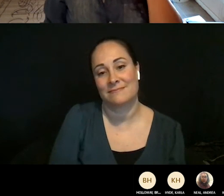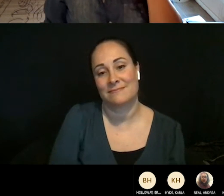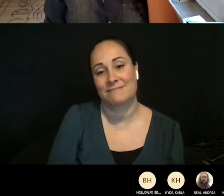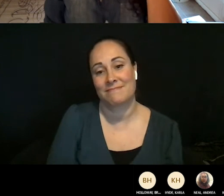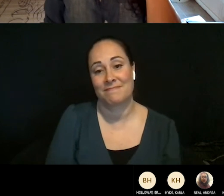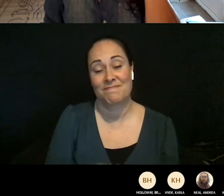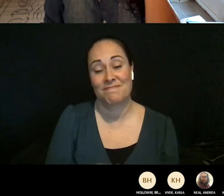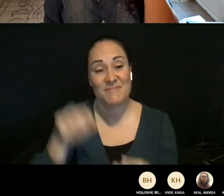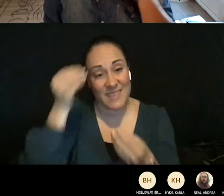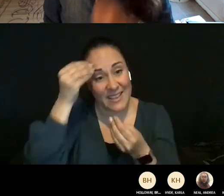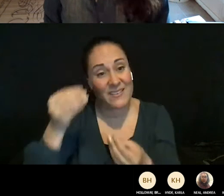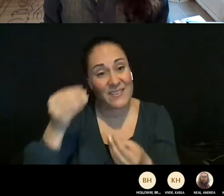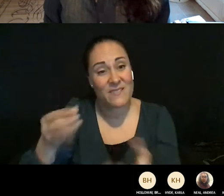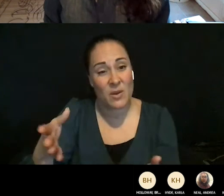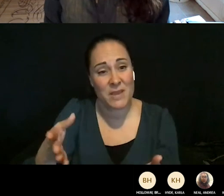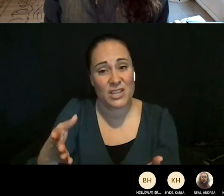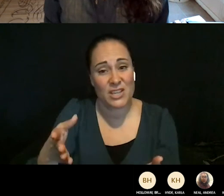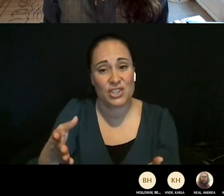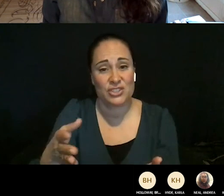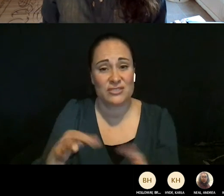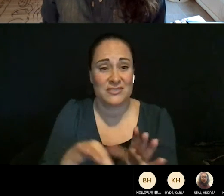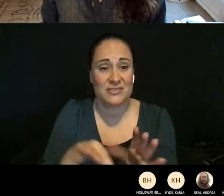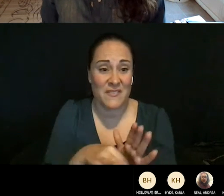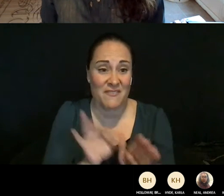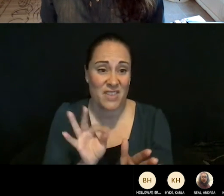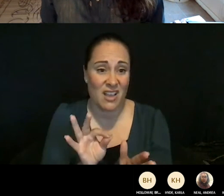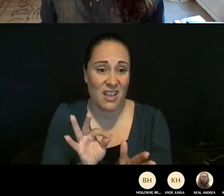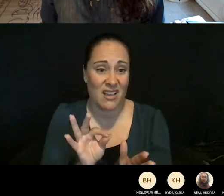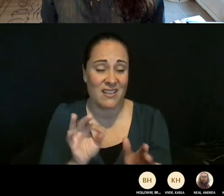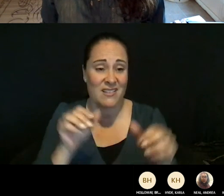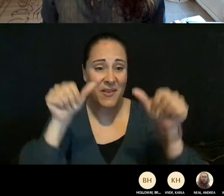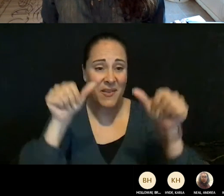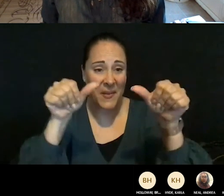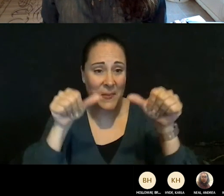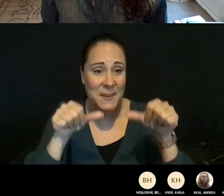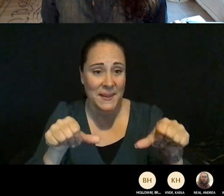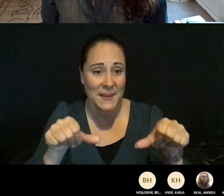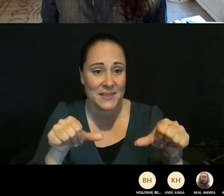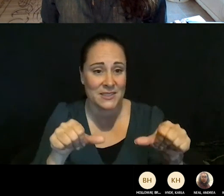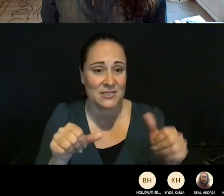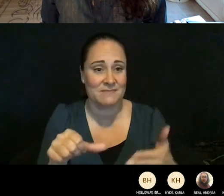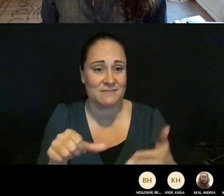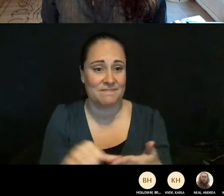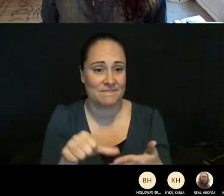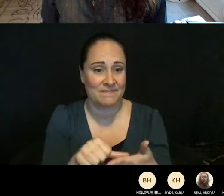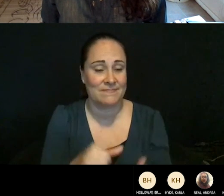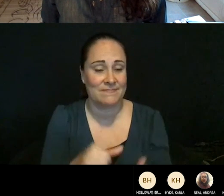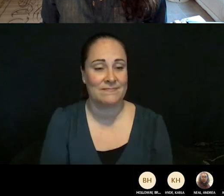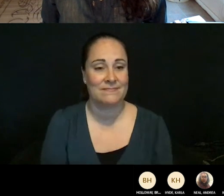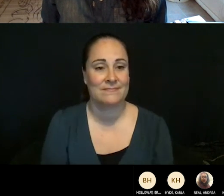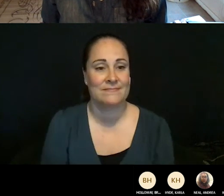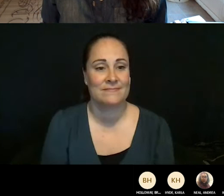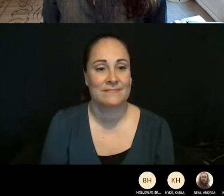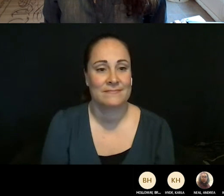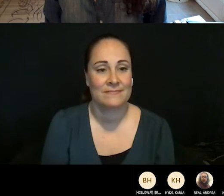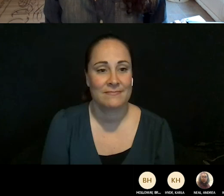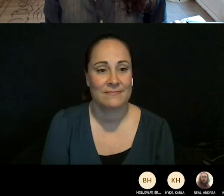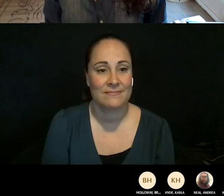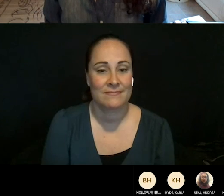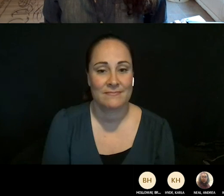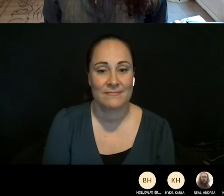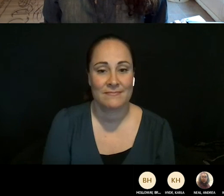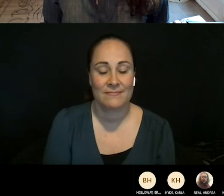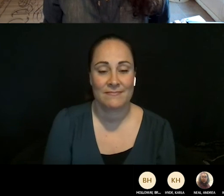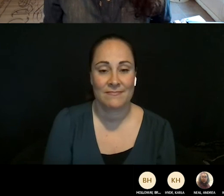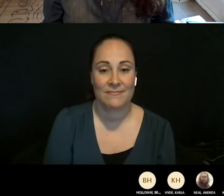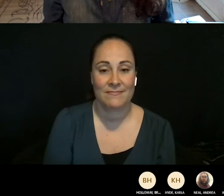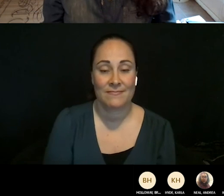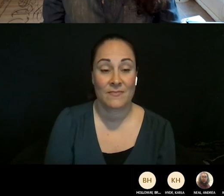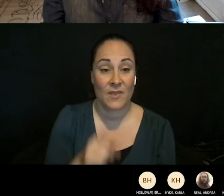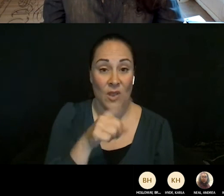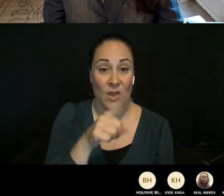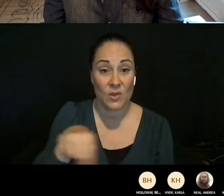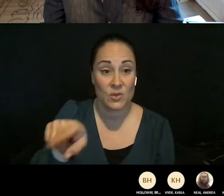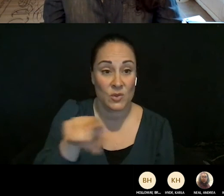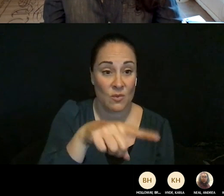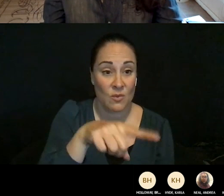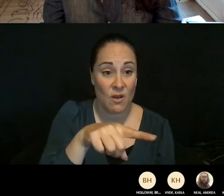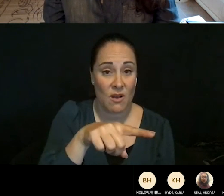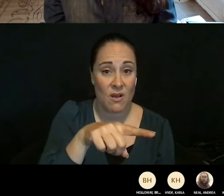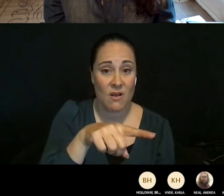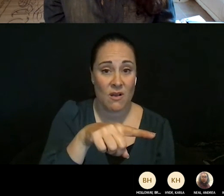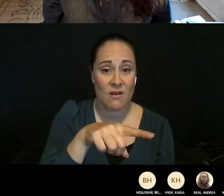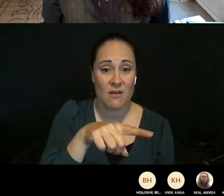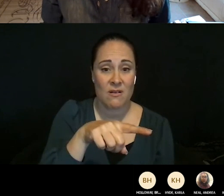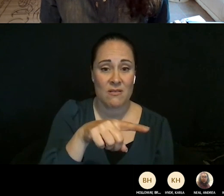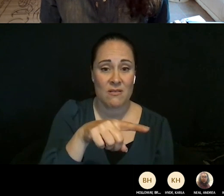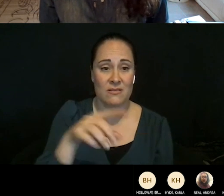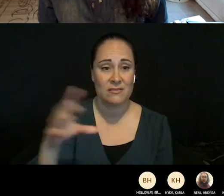the main MakerCon page. We are adding everyone. You'll all be part of our ongoing MakerCon consortium.